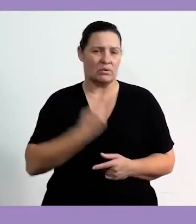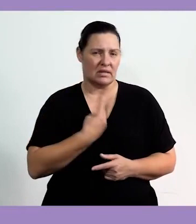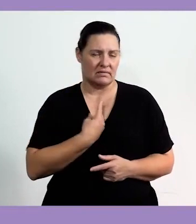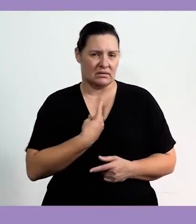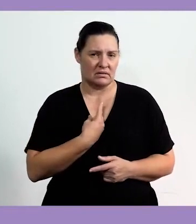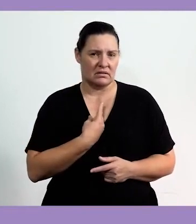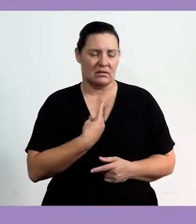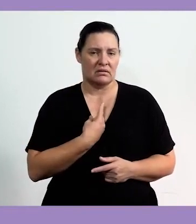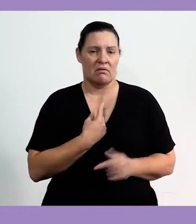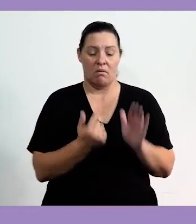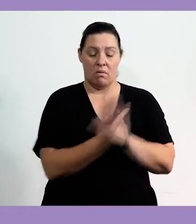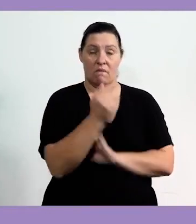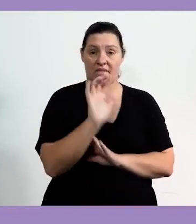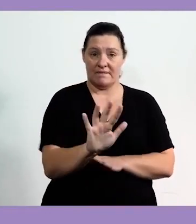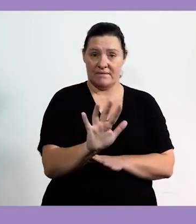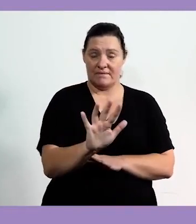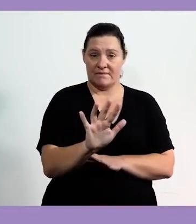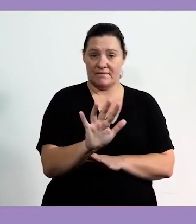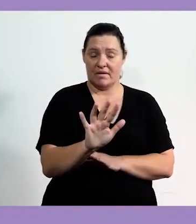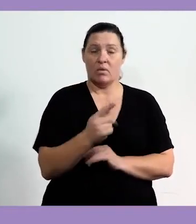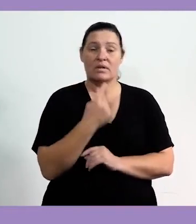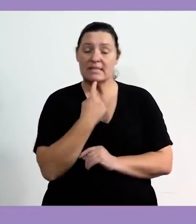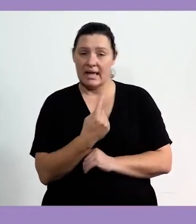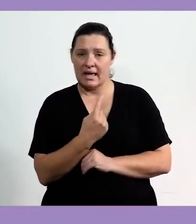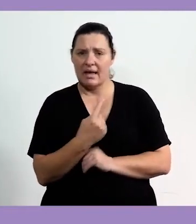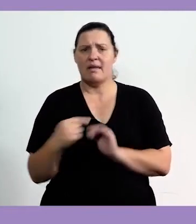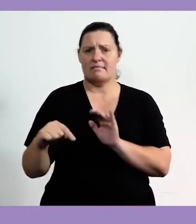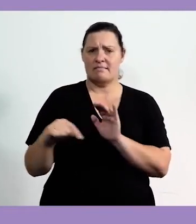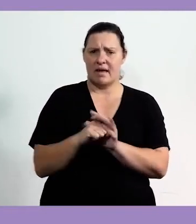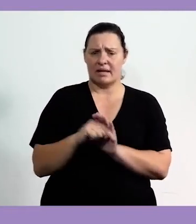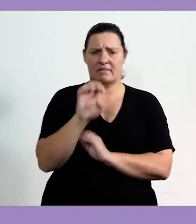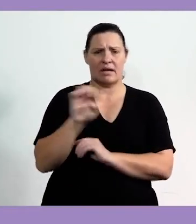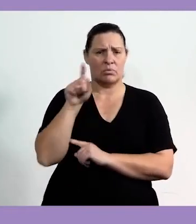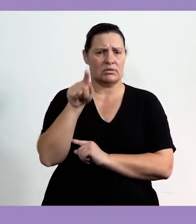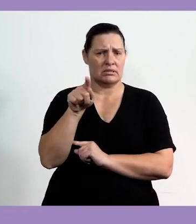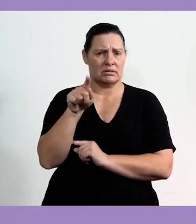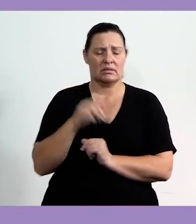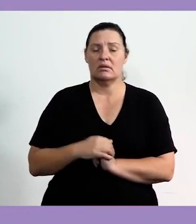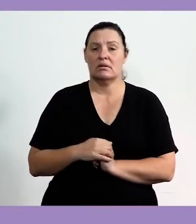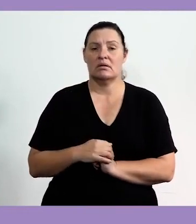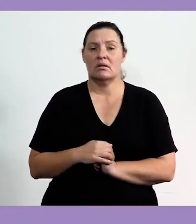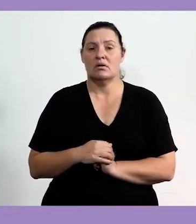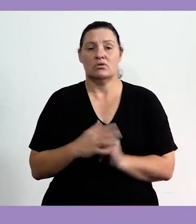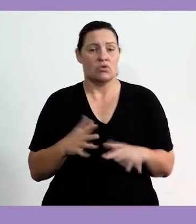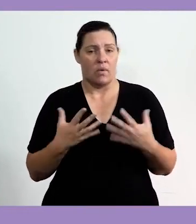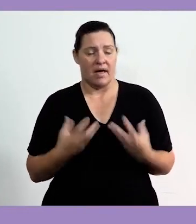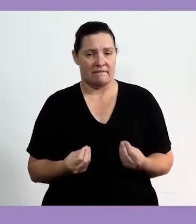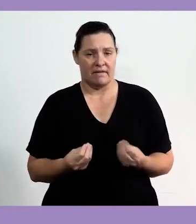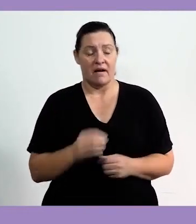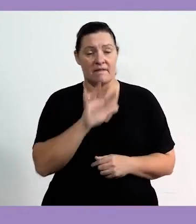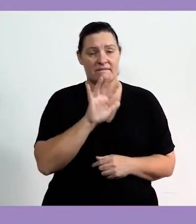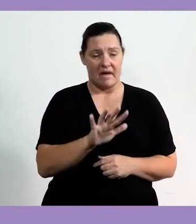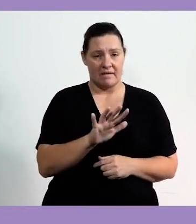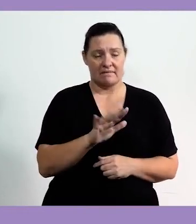So let's remind ourselves of law number 5, where we have a negative exponent.